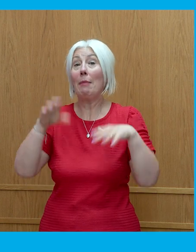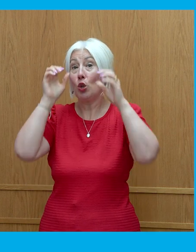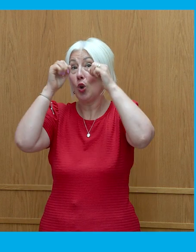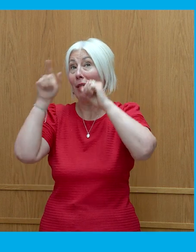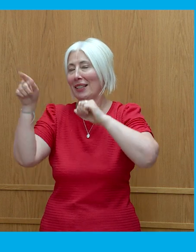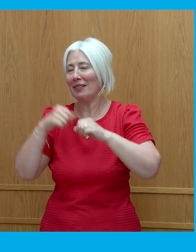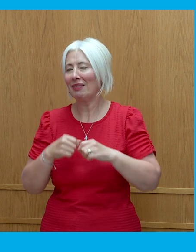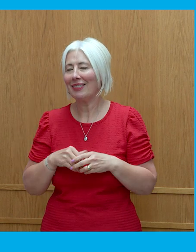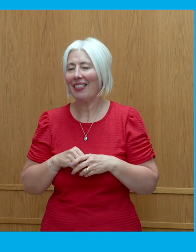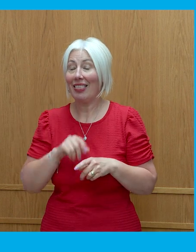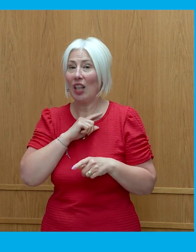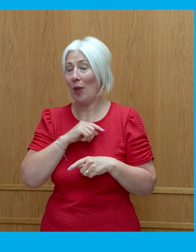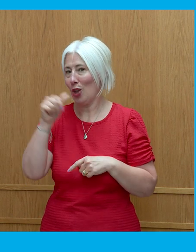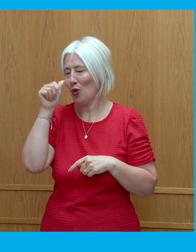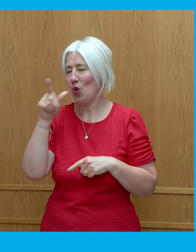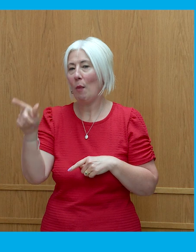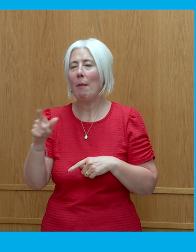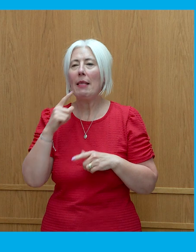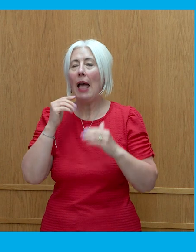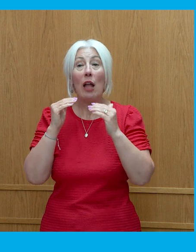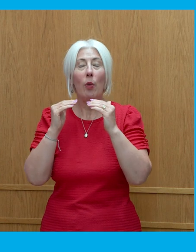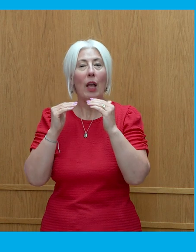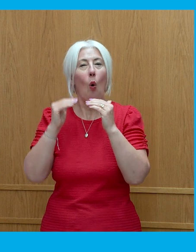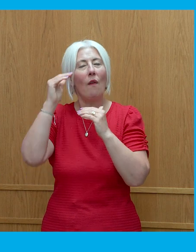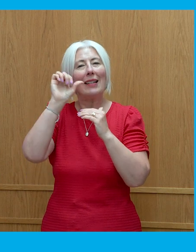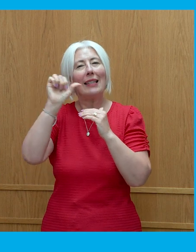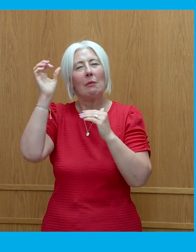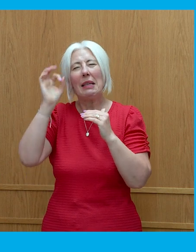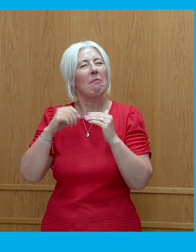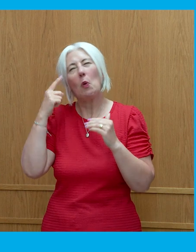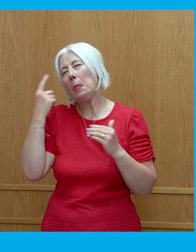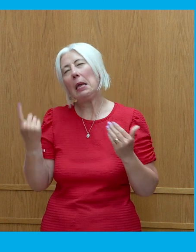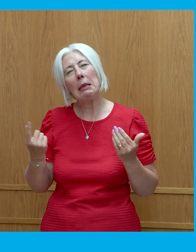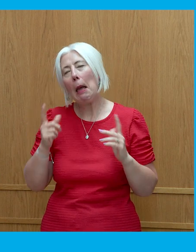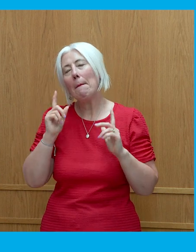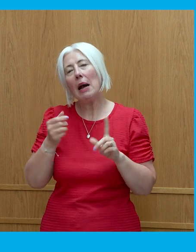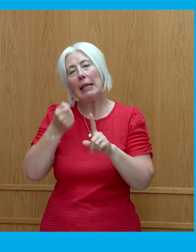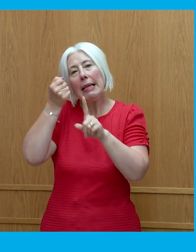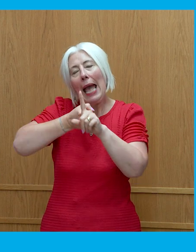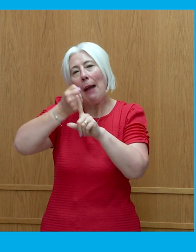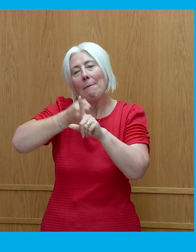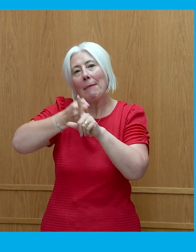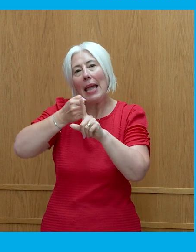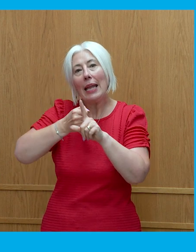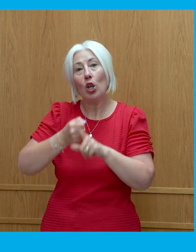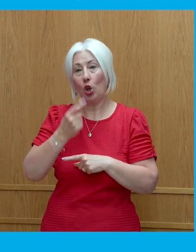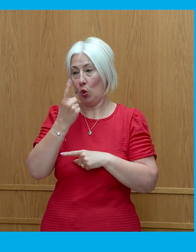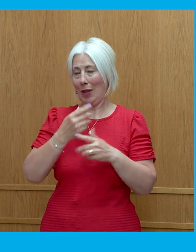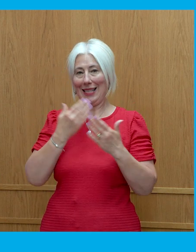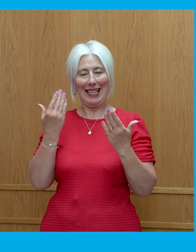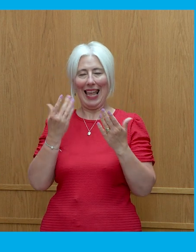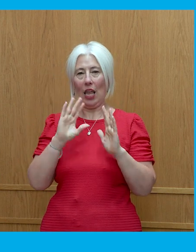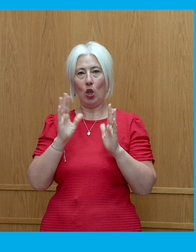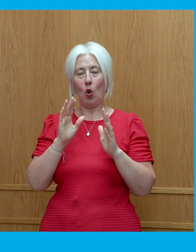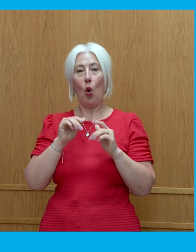Let's just say, I don't think it would be higher than, but like, keep in mind, the campaign now is not one day in time. The